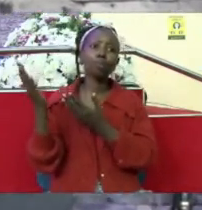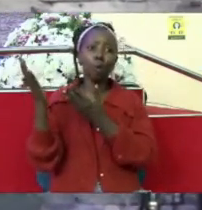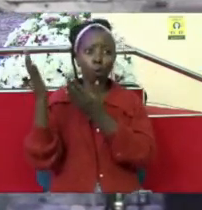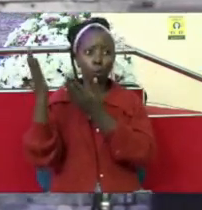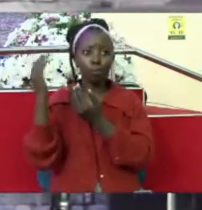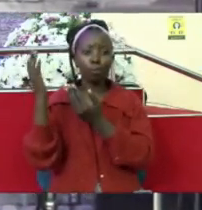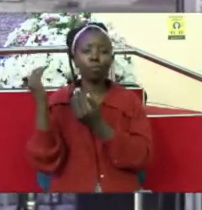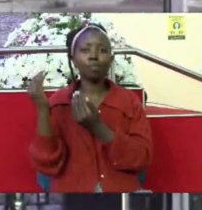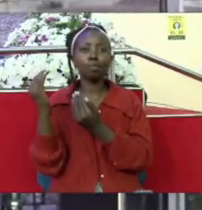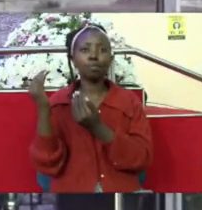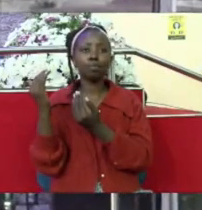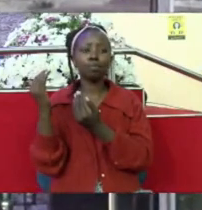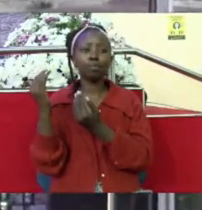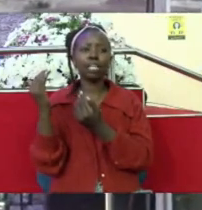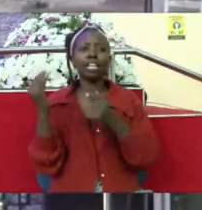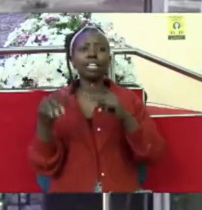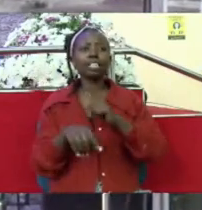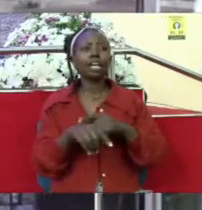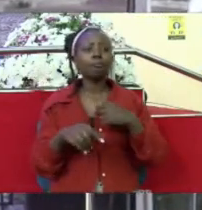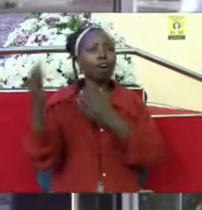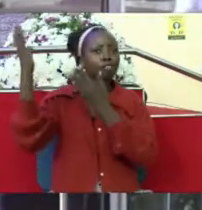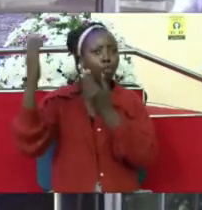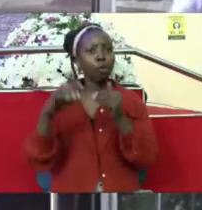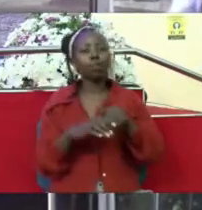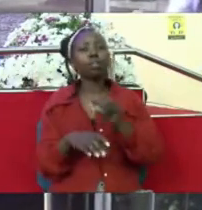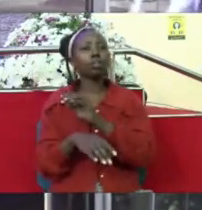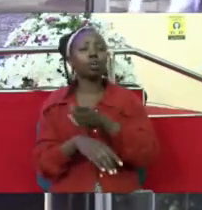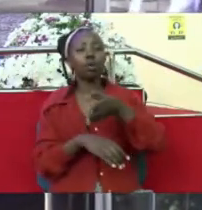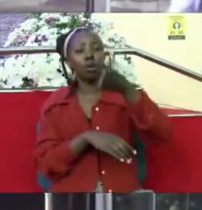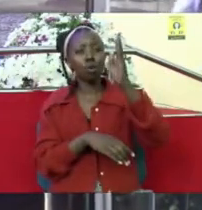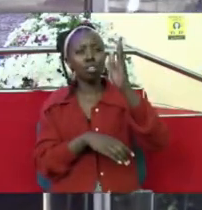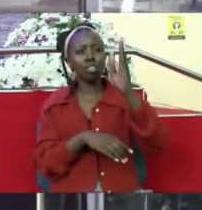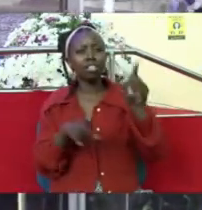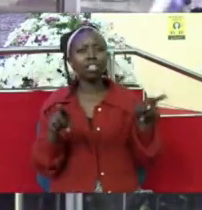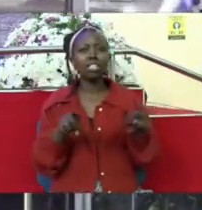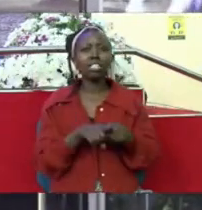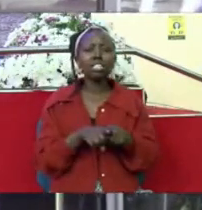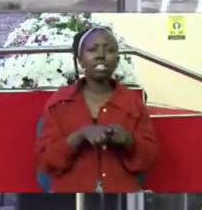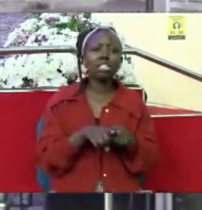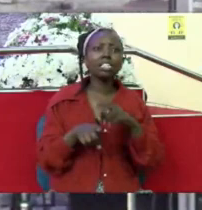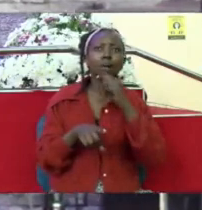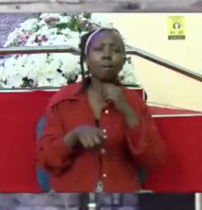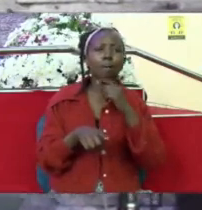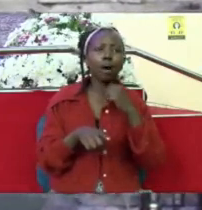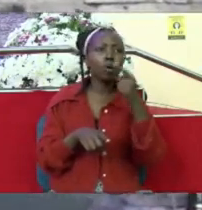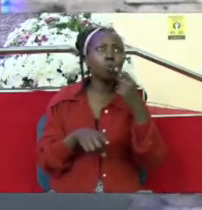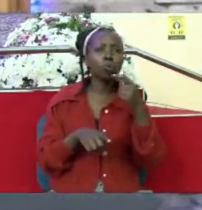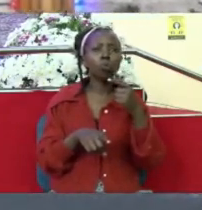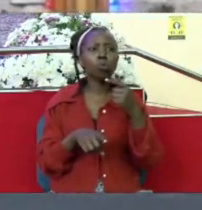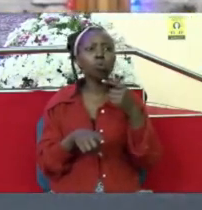hope. When I have hope in God, it is like this man that was being chased by a buffalo.